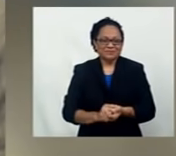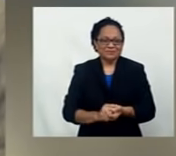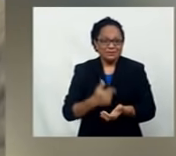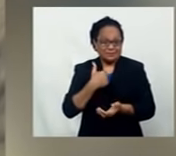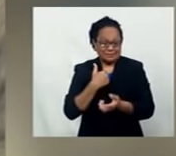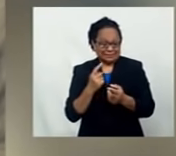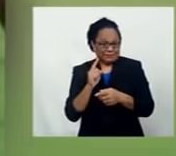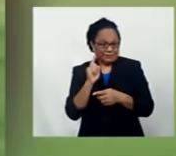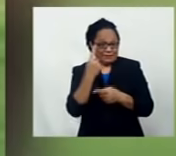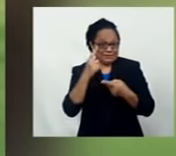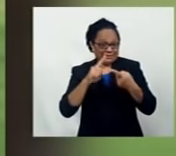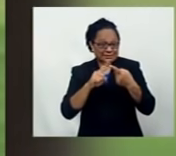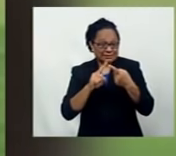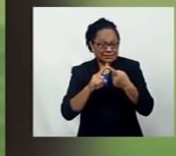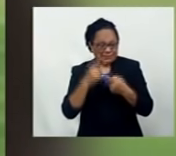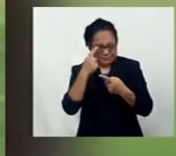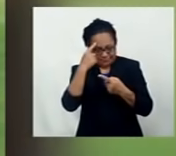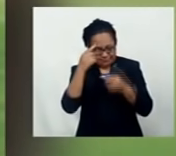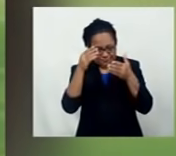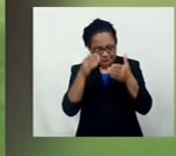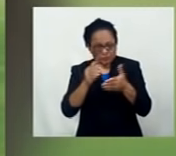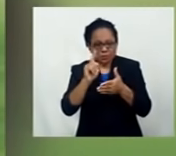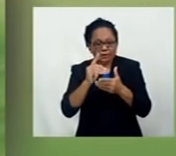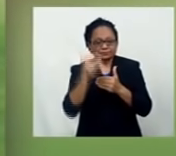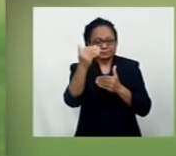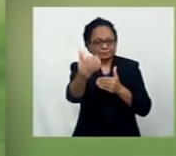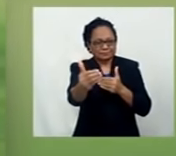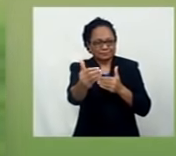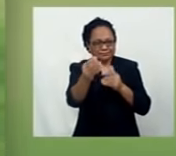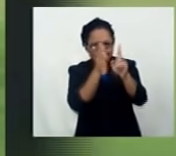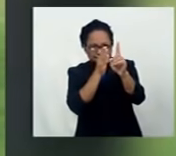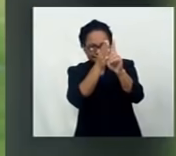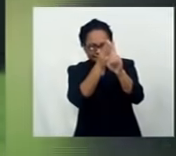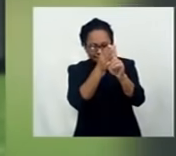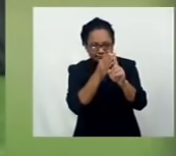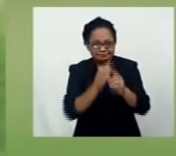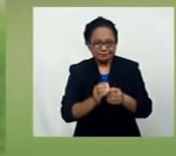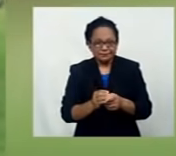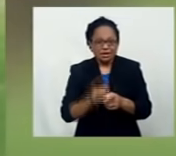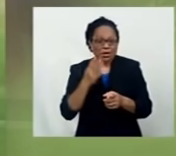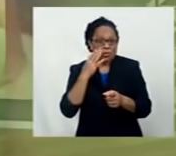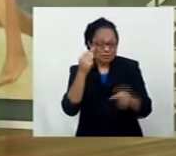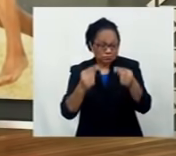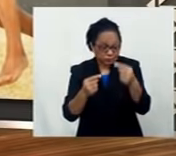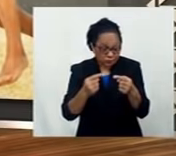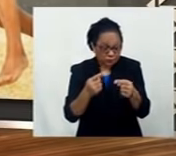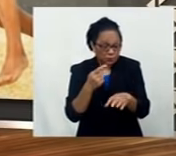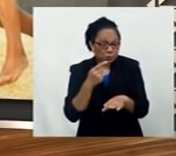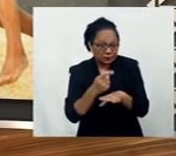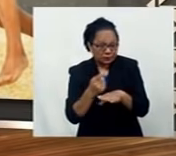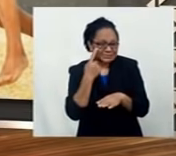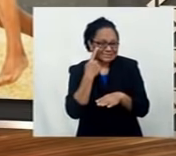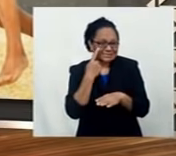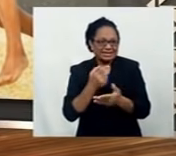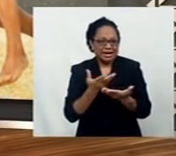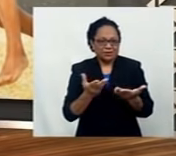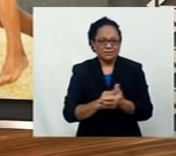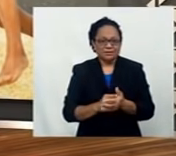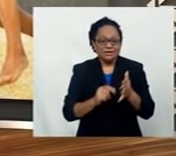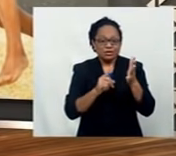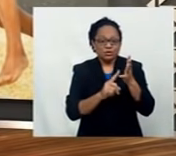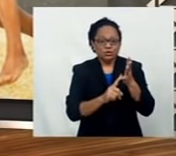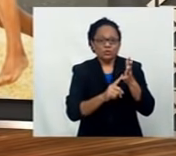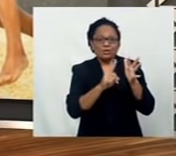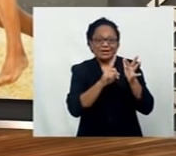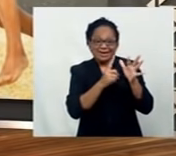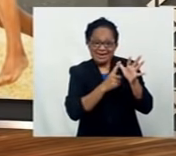just what's ahead of me today, and when we head into the test week, we'll see how that goes. The UAE announced their arrival